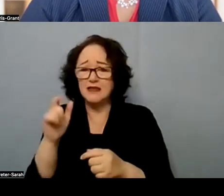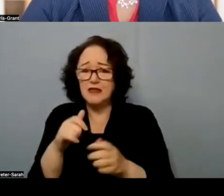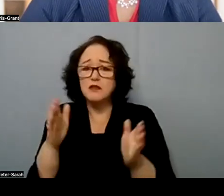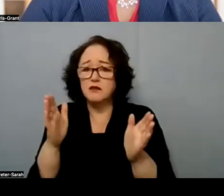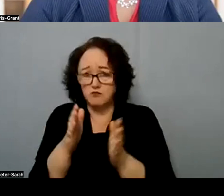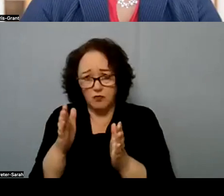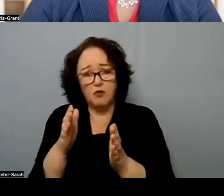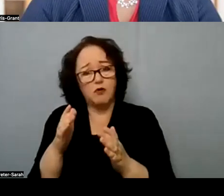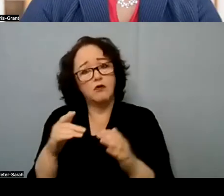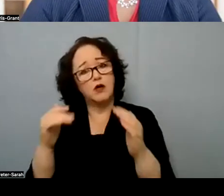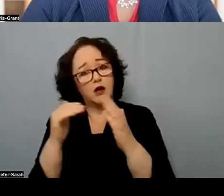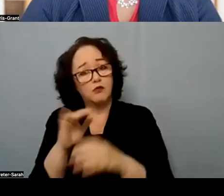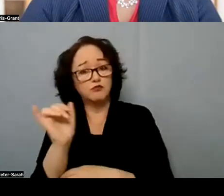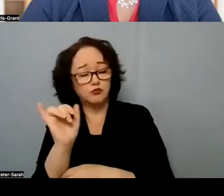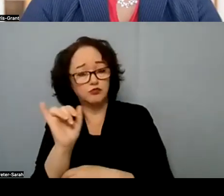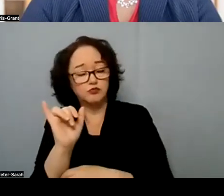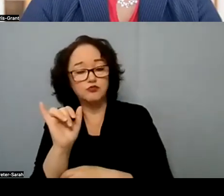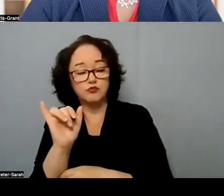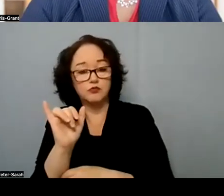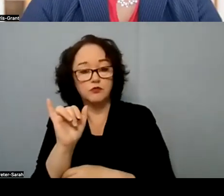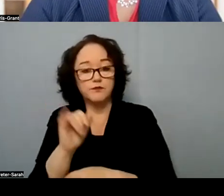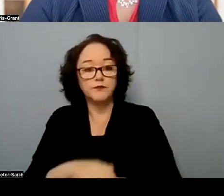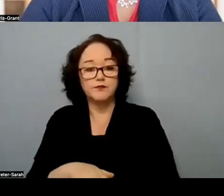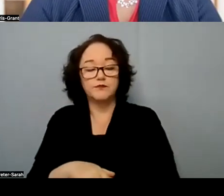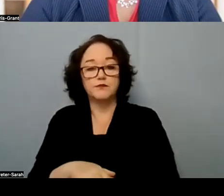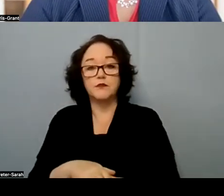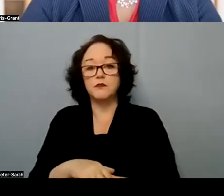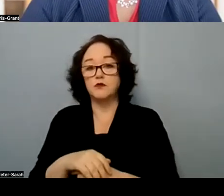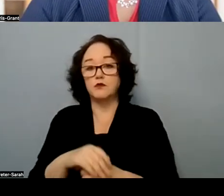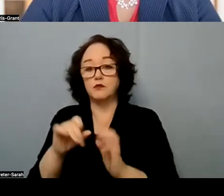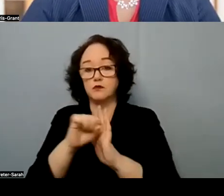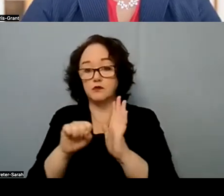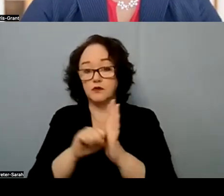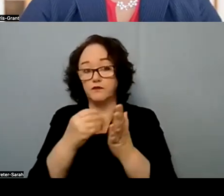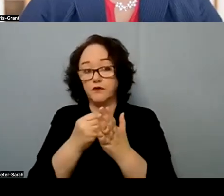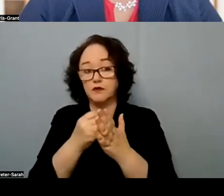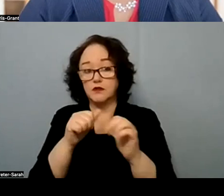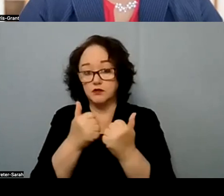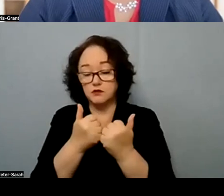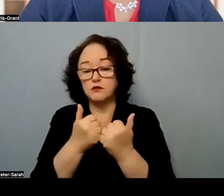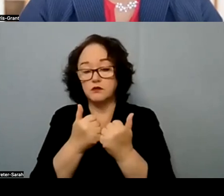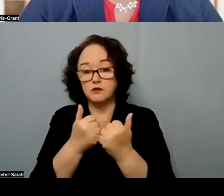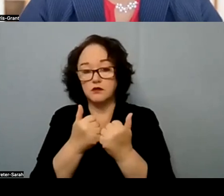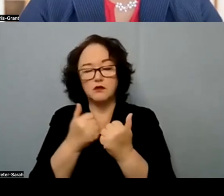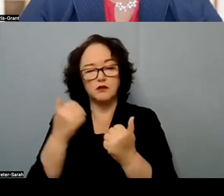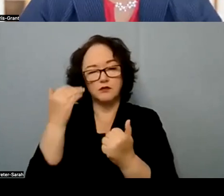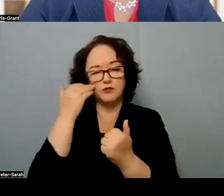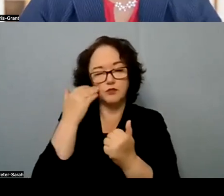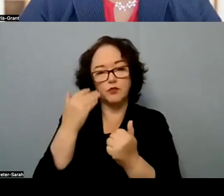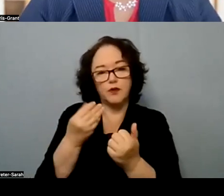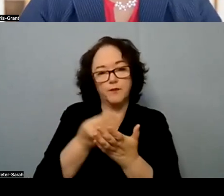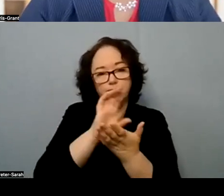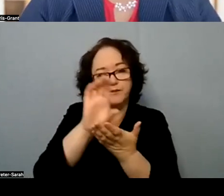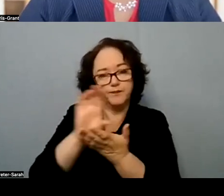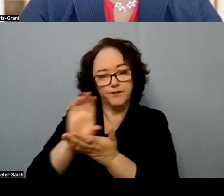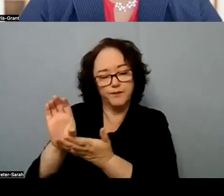our state finance agency that when those allocation plans are developed, which are usually every 2